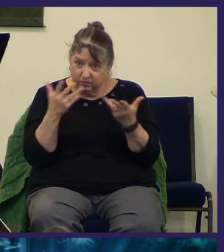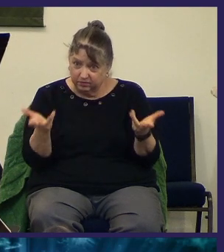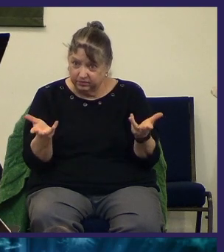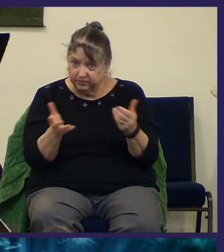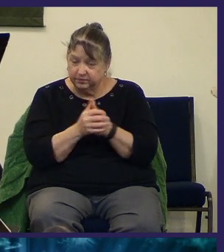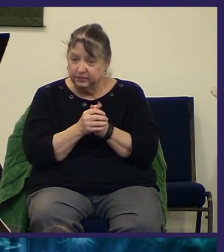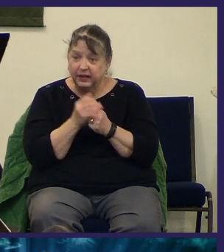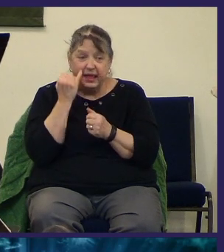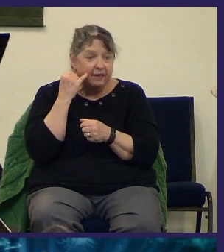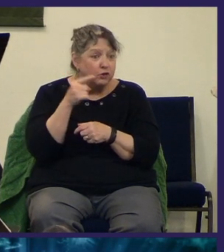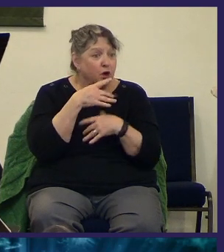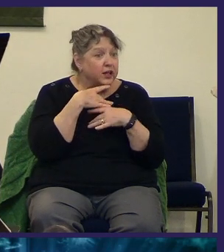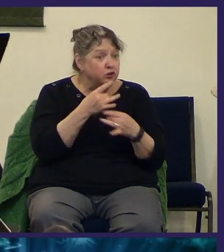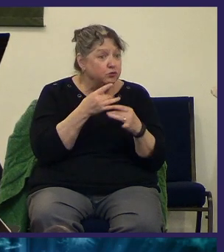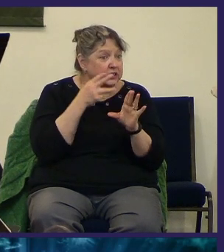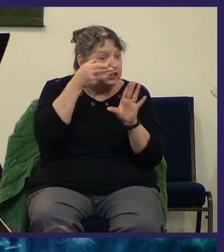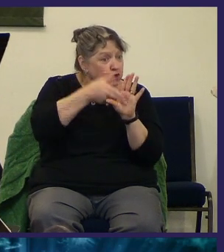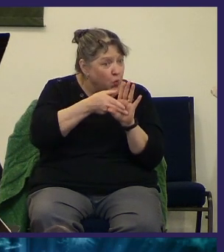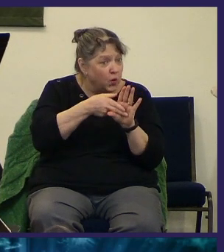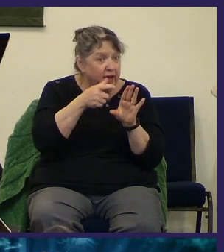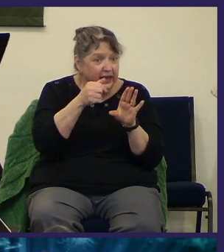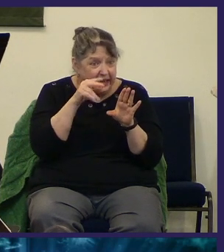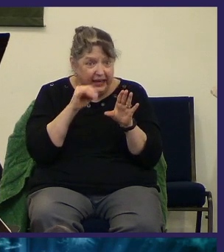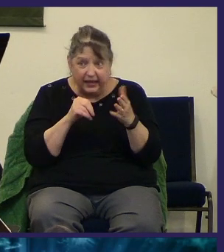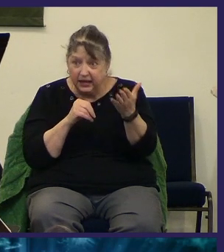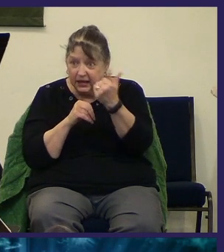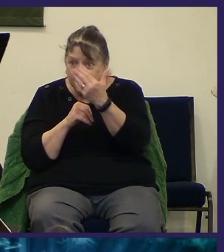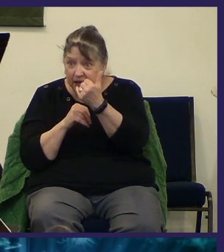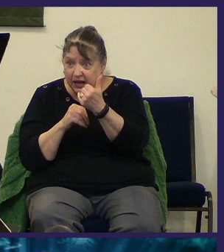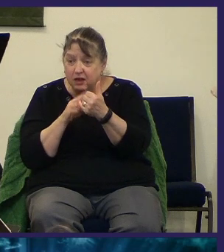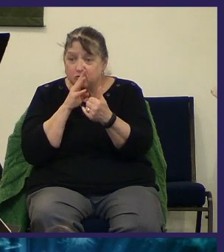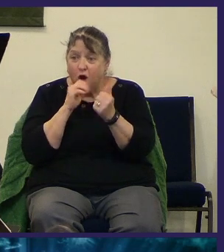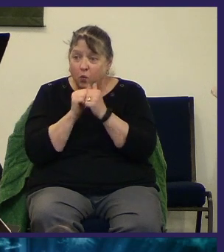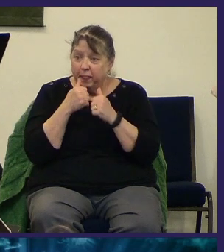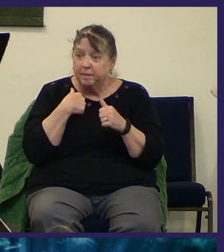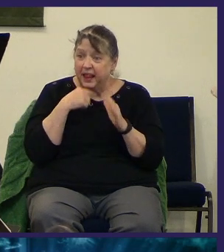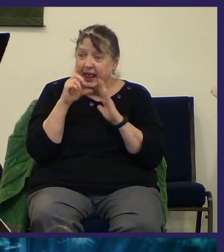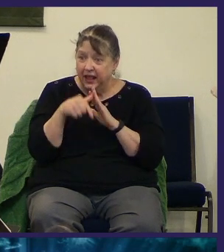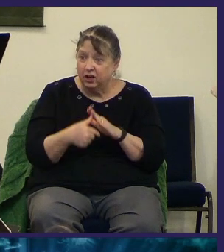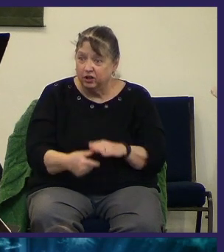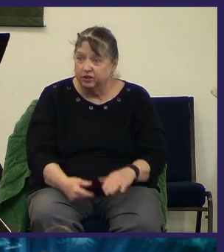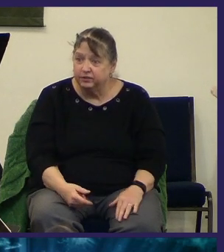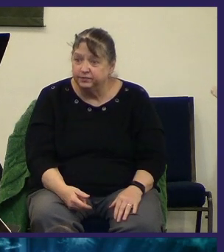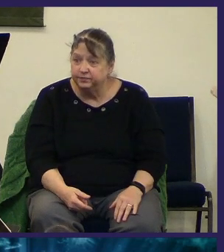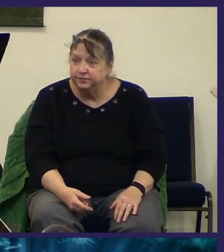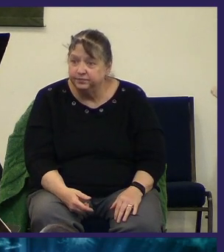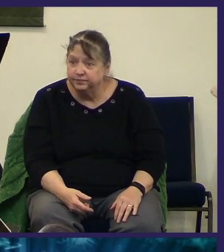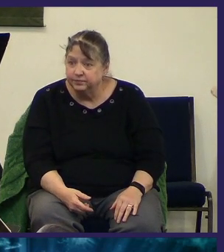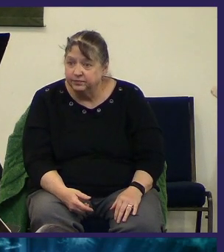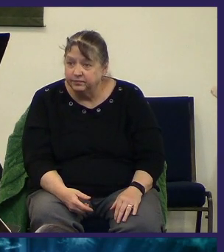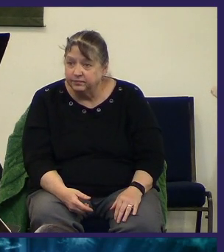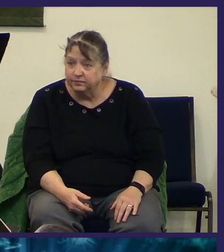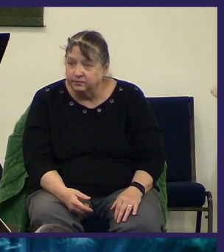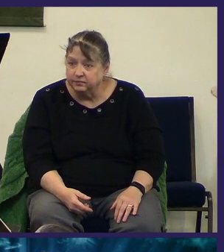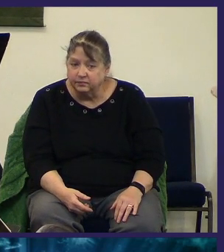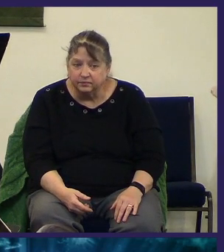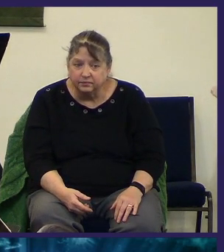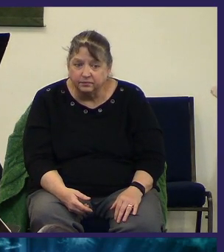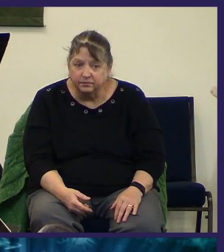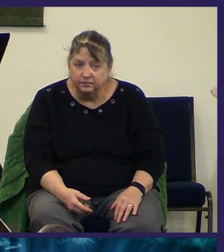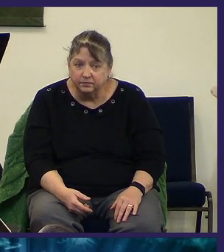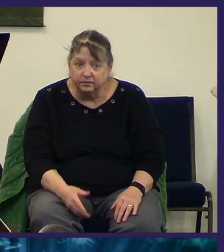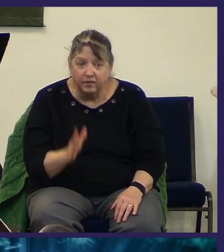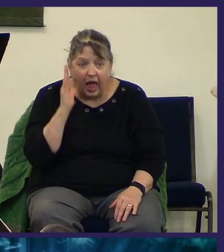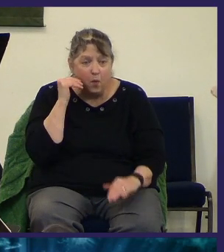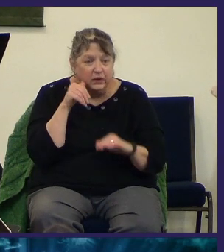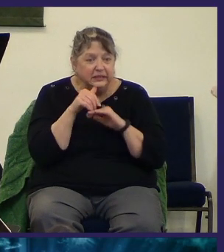you're interested in joining the gideon's please see me afterwards you can give me your information we'll